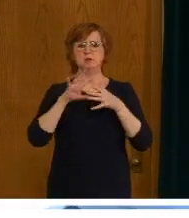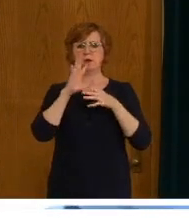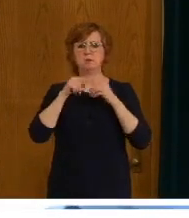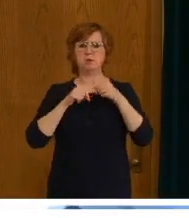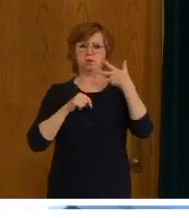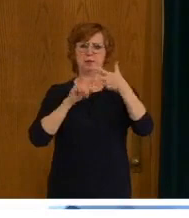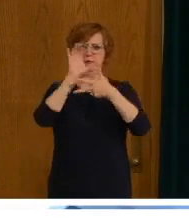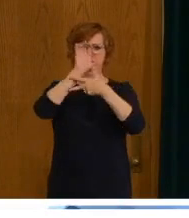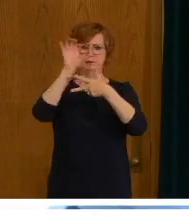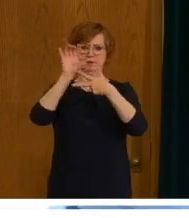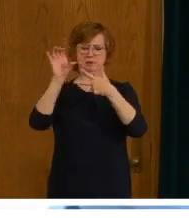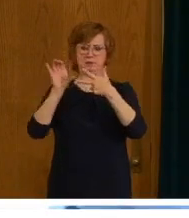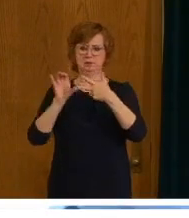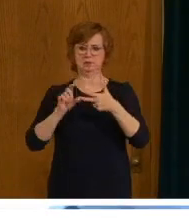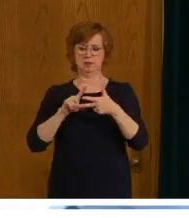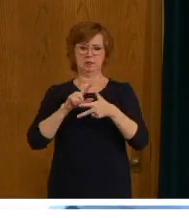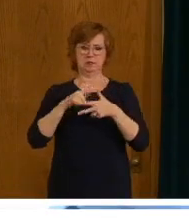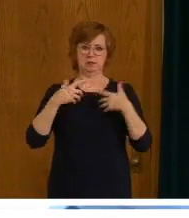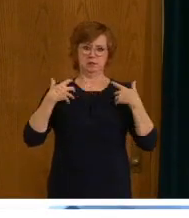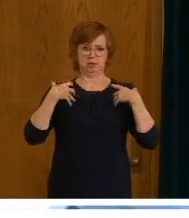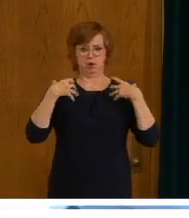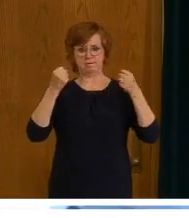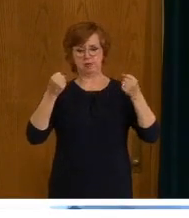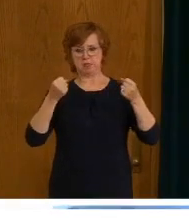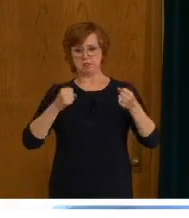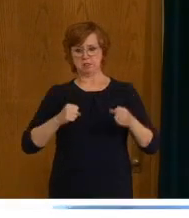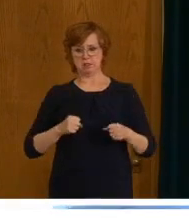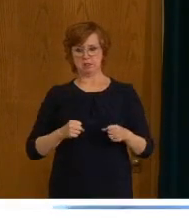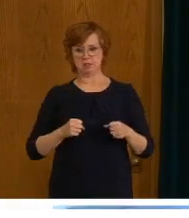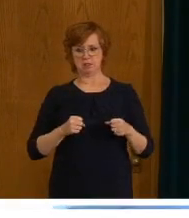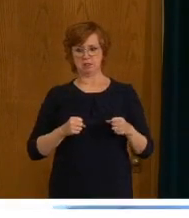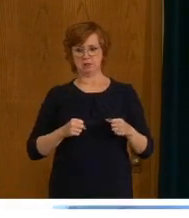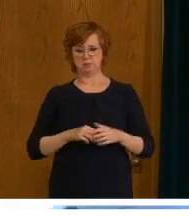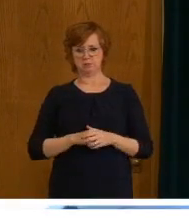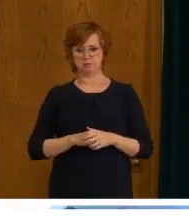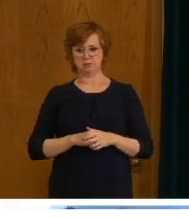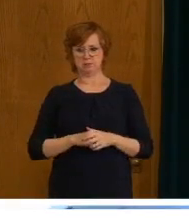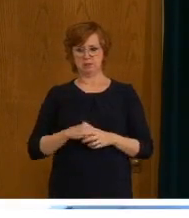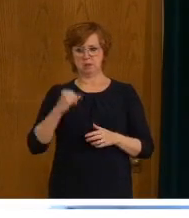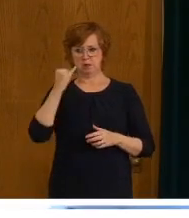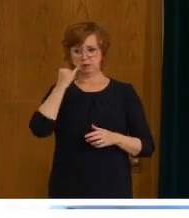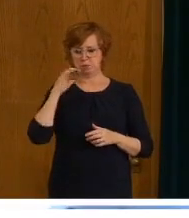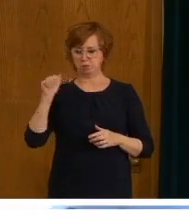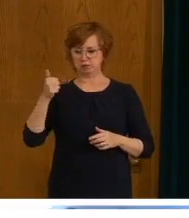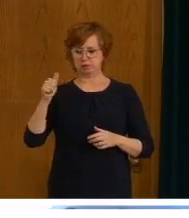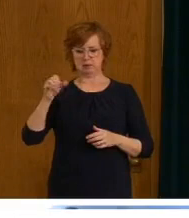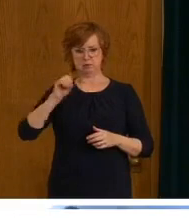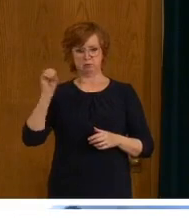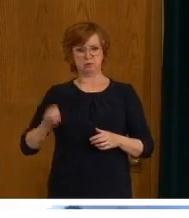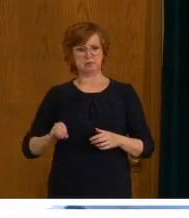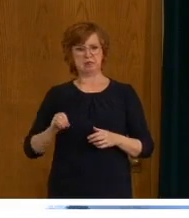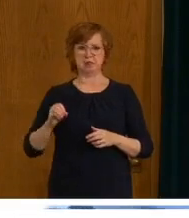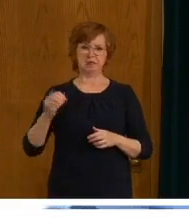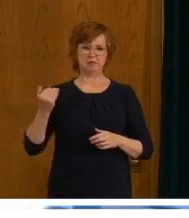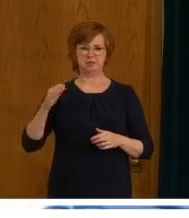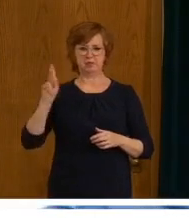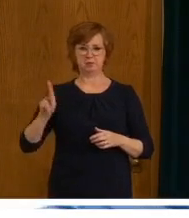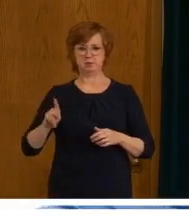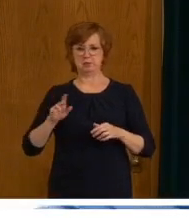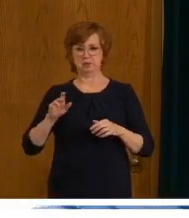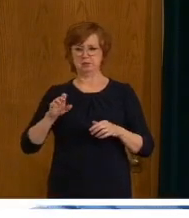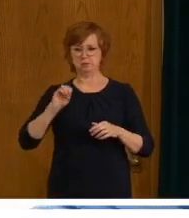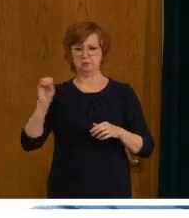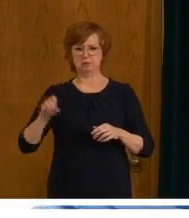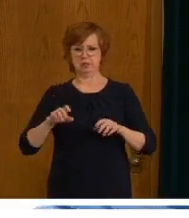that, confidence. So if, 10%, 15% are hesitant, we already saw from some surveys that